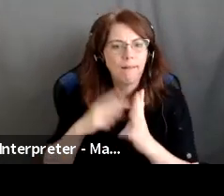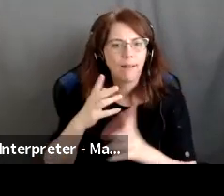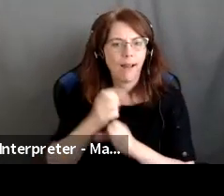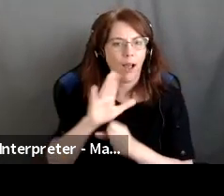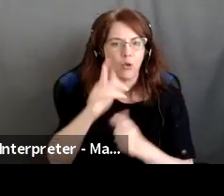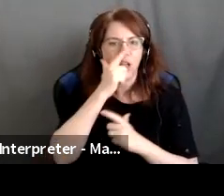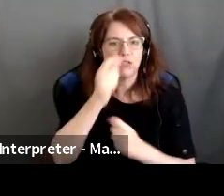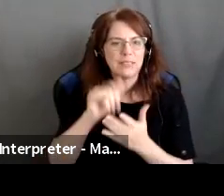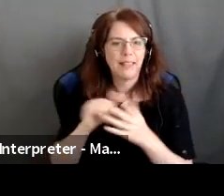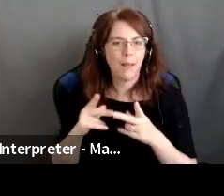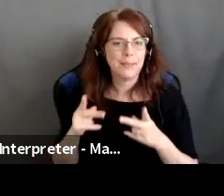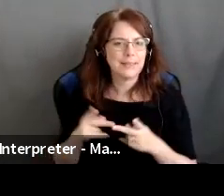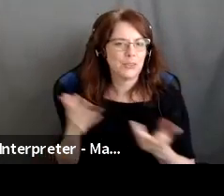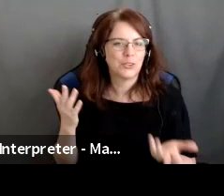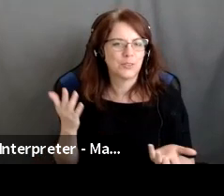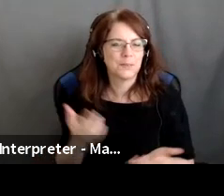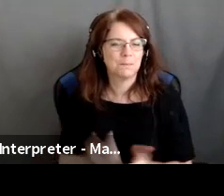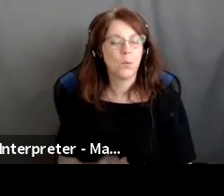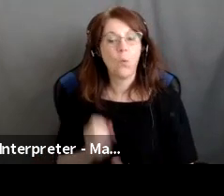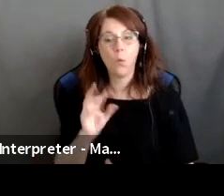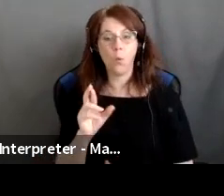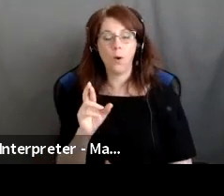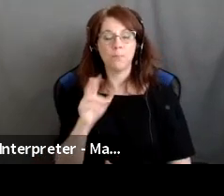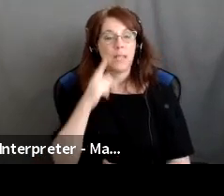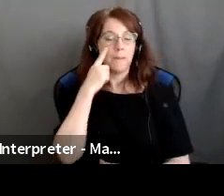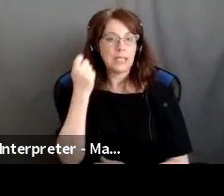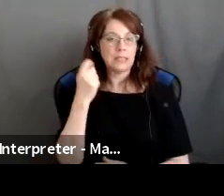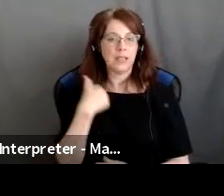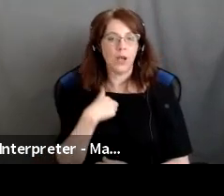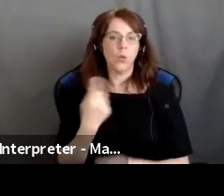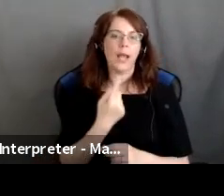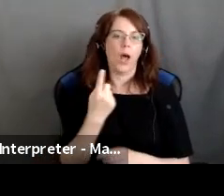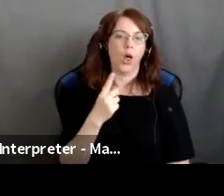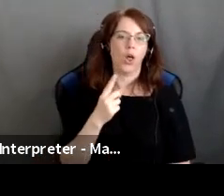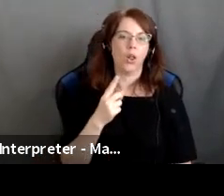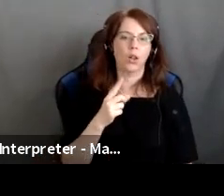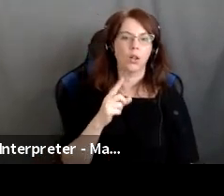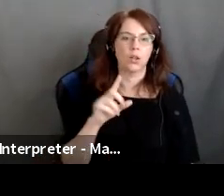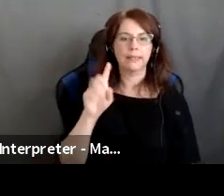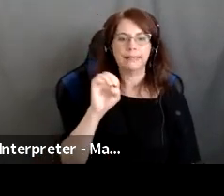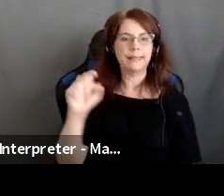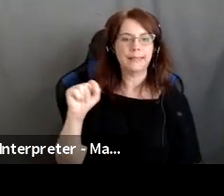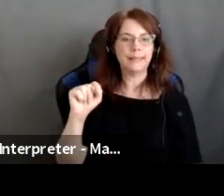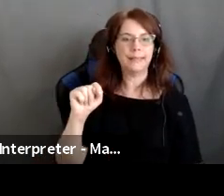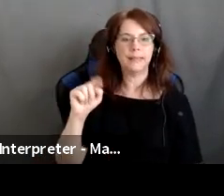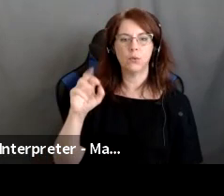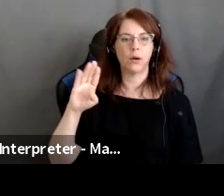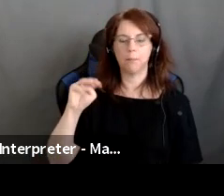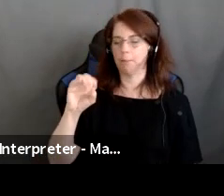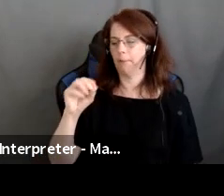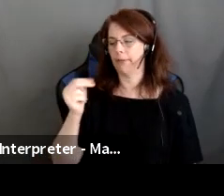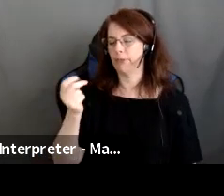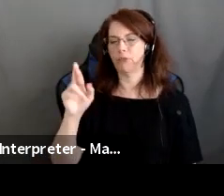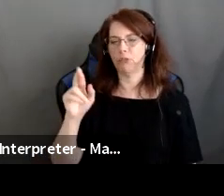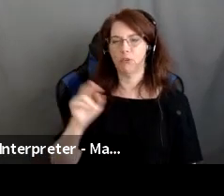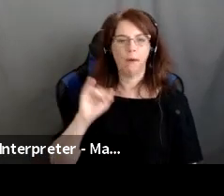this position. Or because we all go on Indeed or Monster or Idealist or something like that